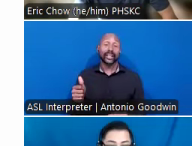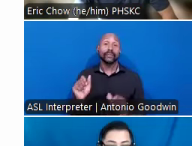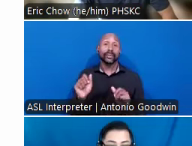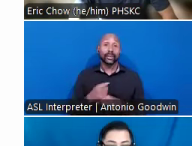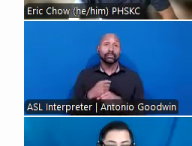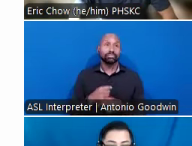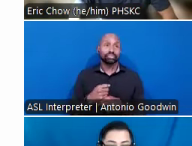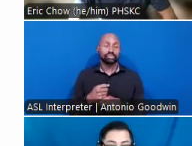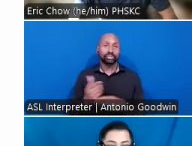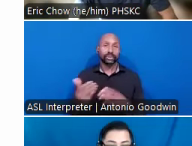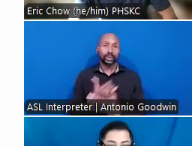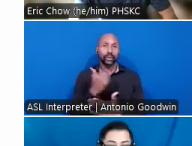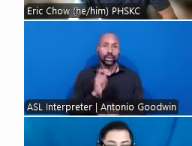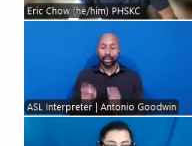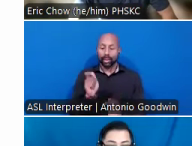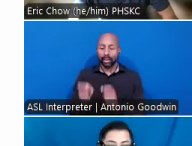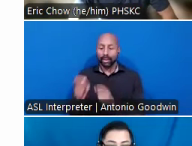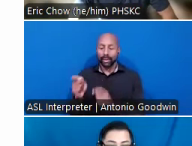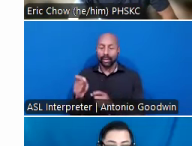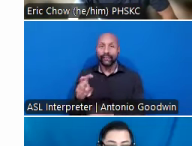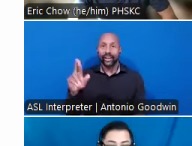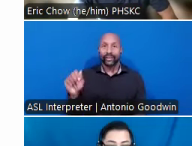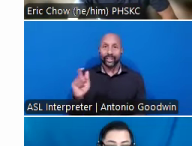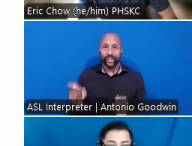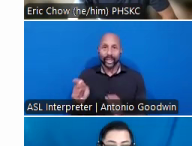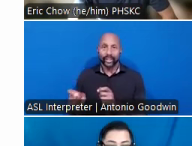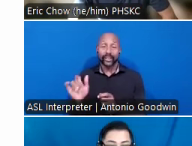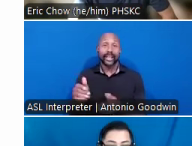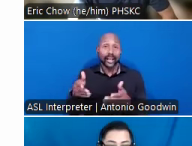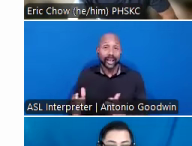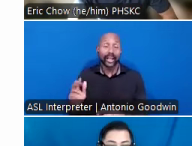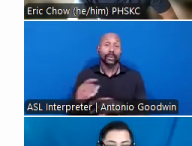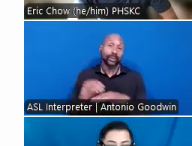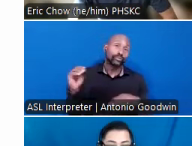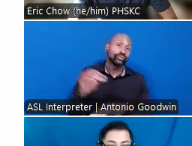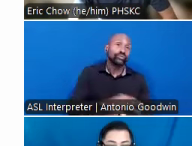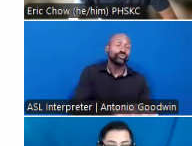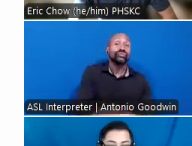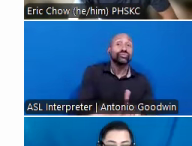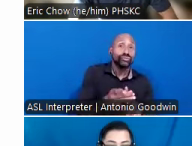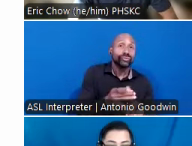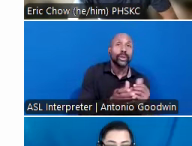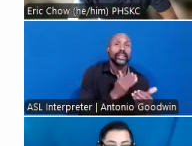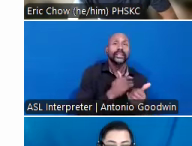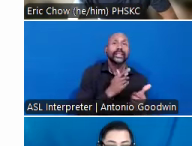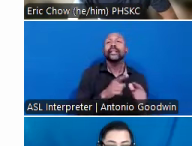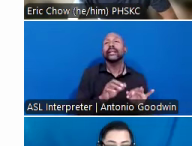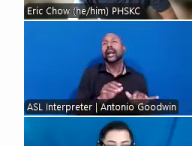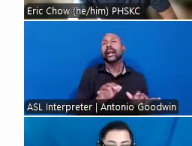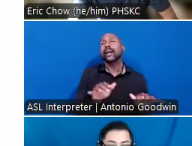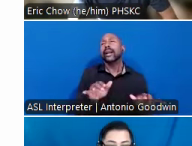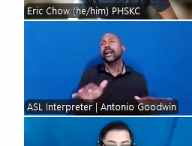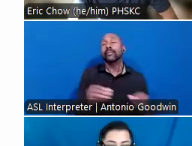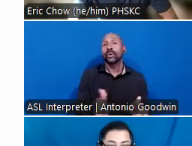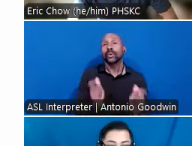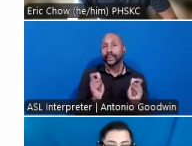or changes on the virus that allows it to infect people more easily and then spread in the